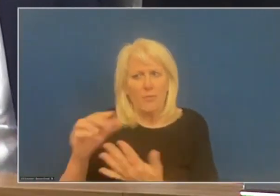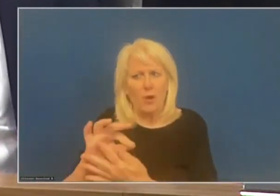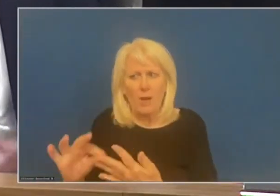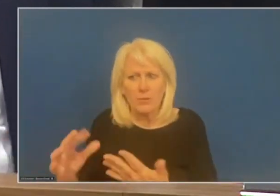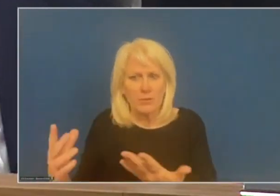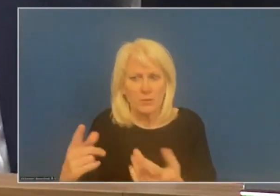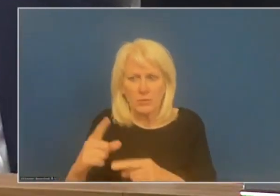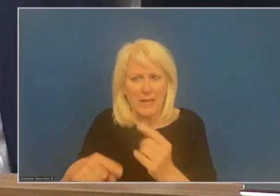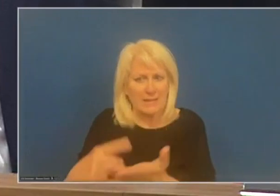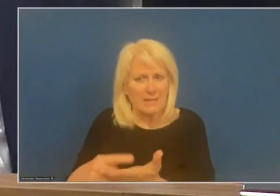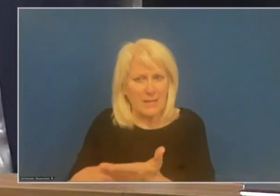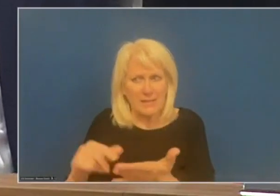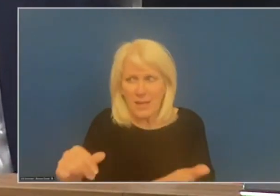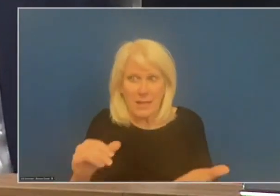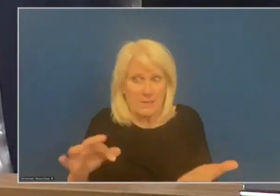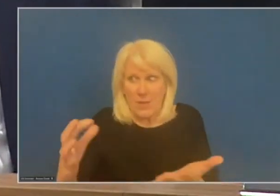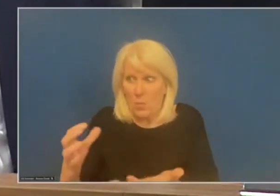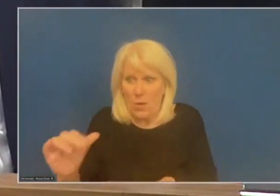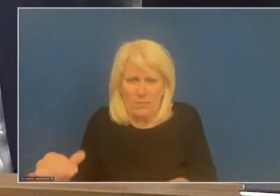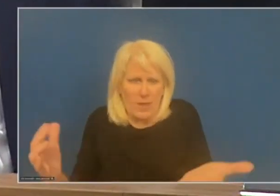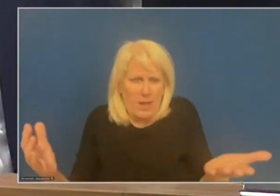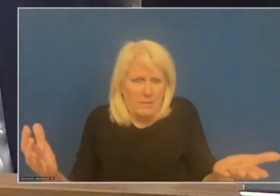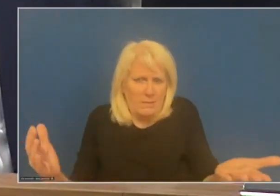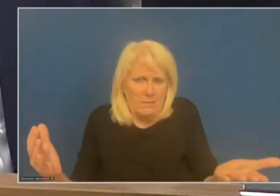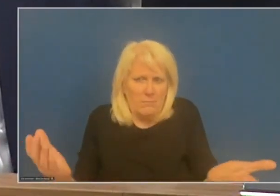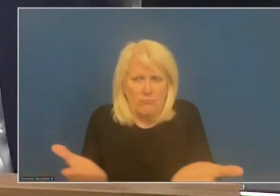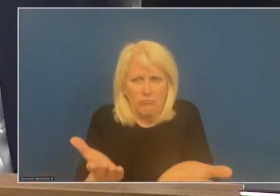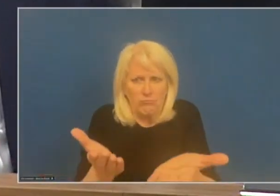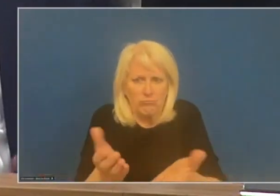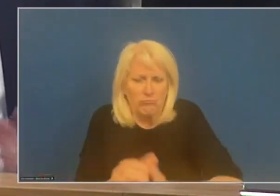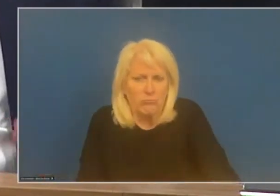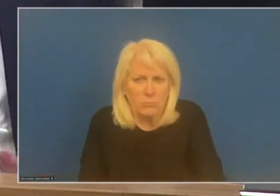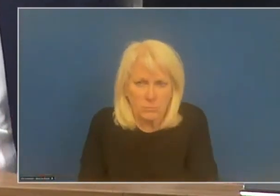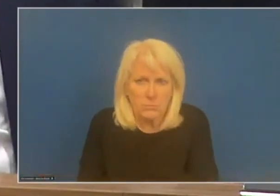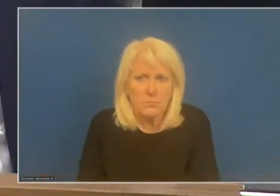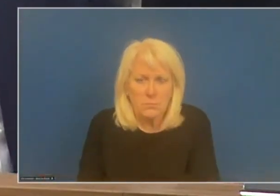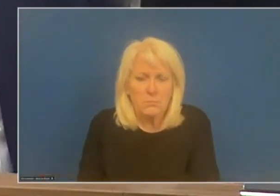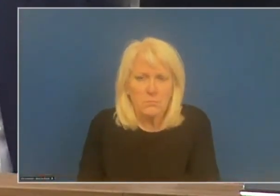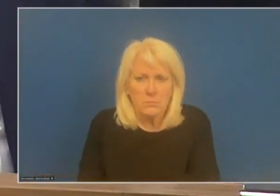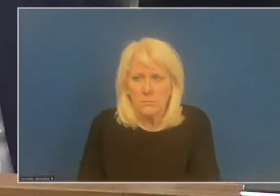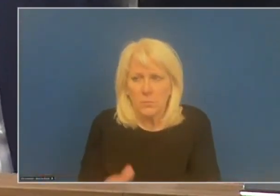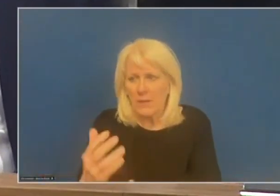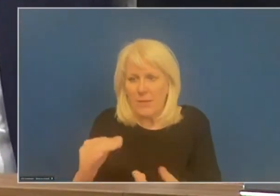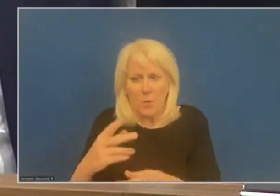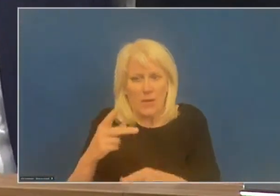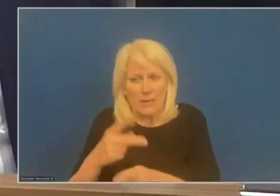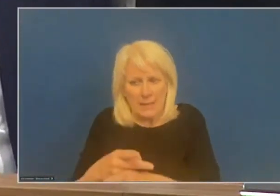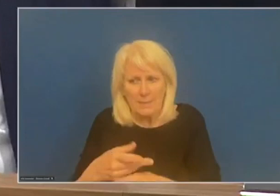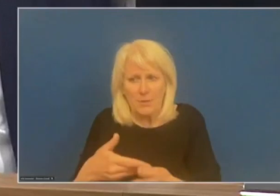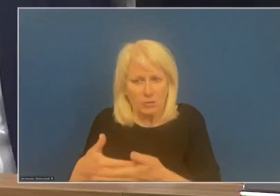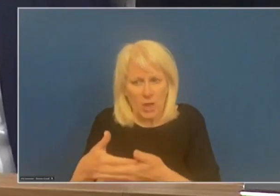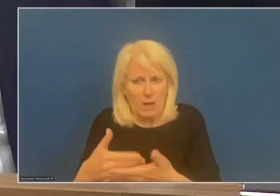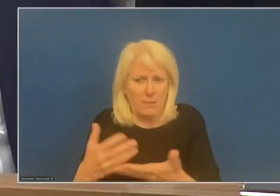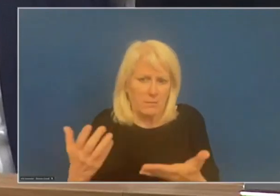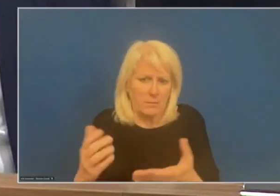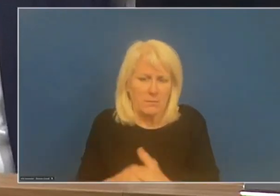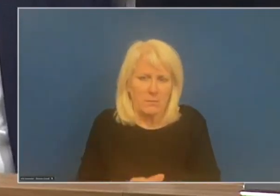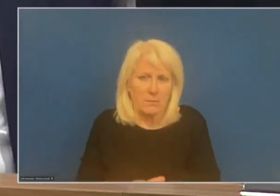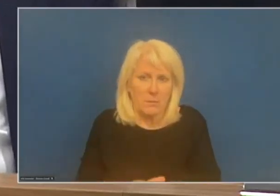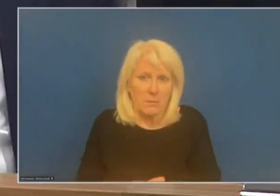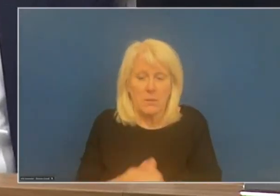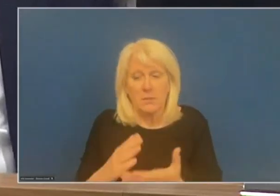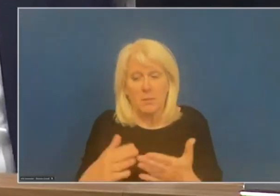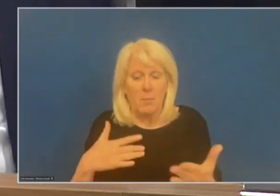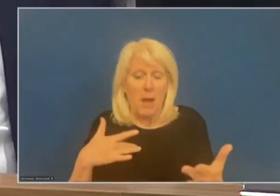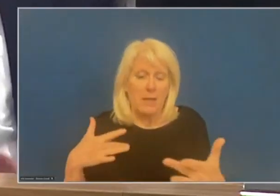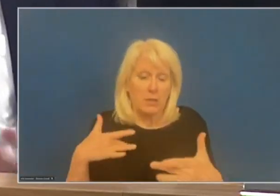case they do want to explore keeping the child in this situation. So just some of my concerns and